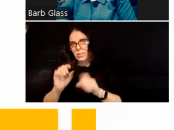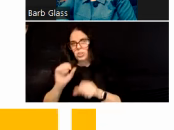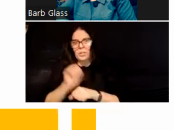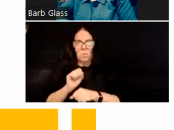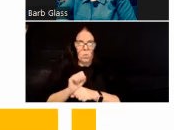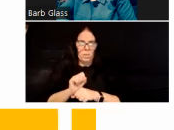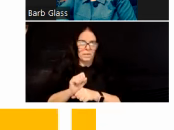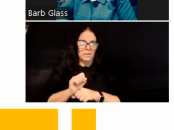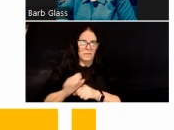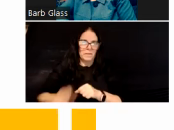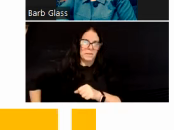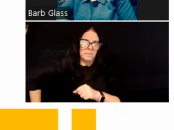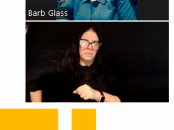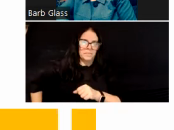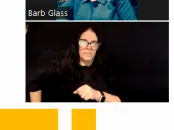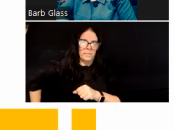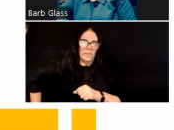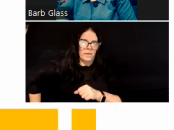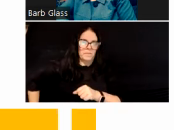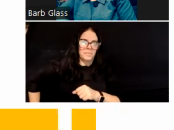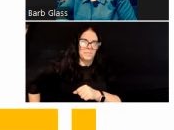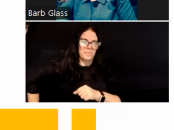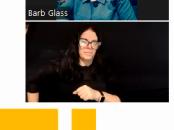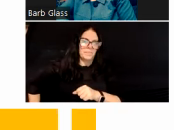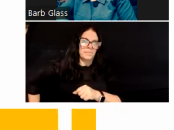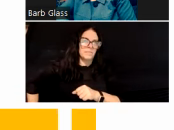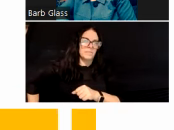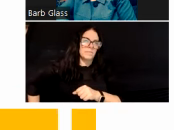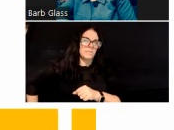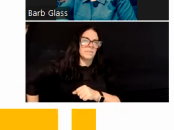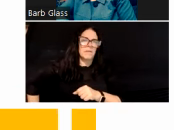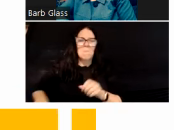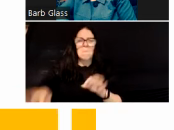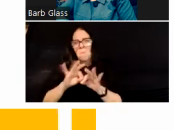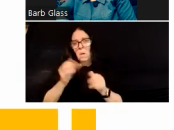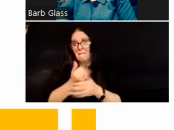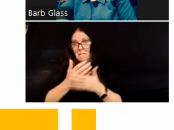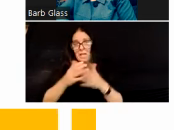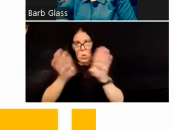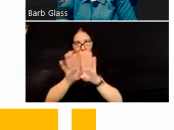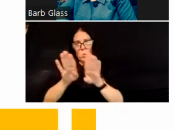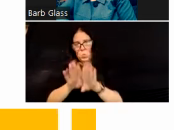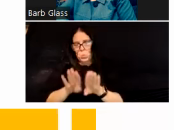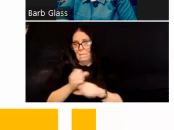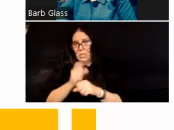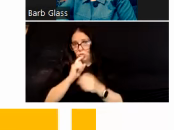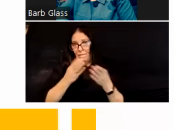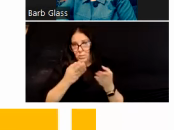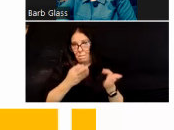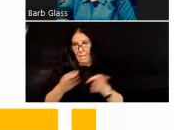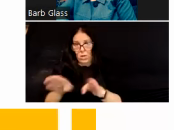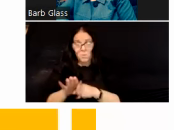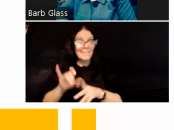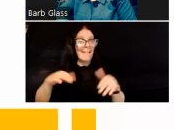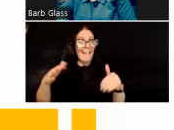employment. Close everything. Make sure everything on your service plan is closed. If you haven't